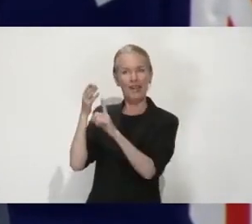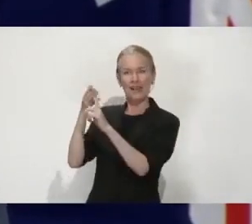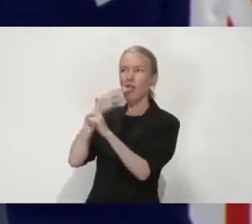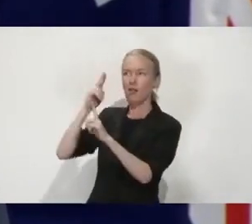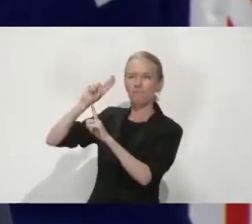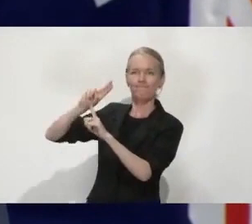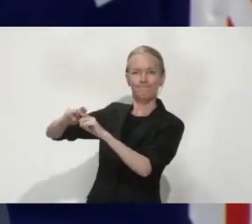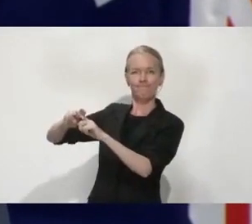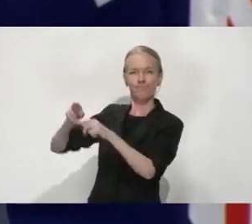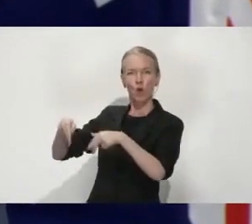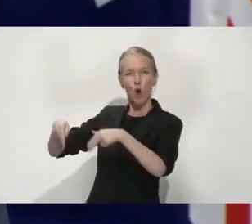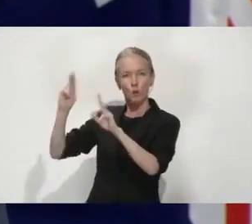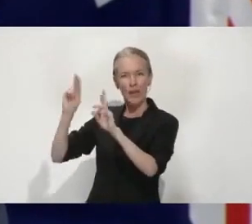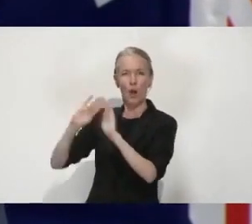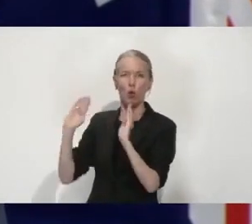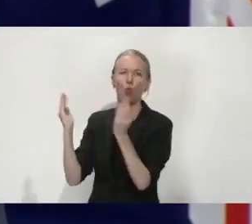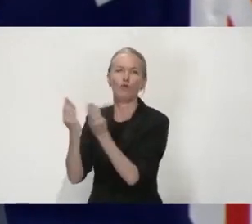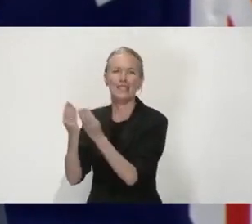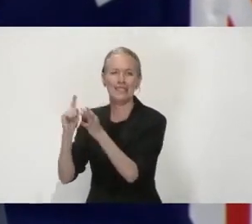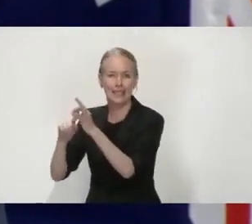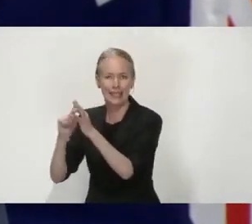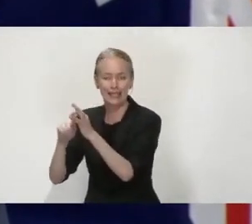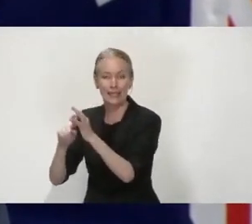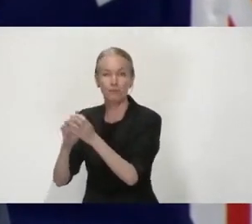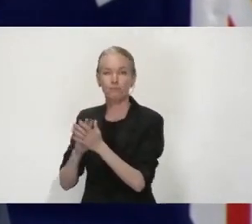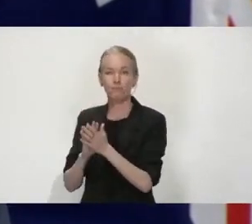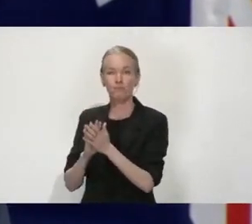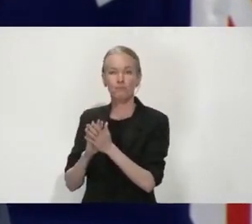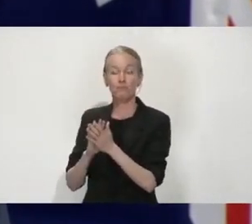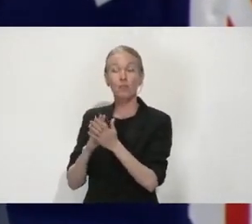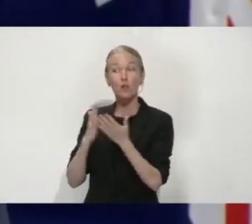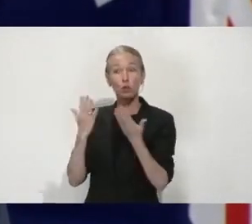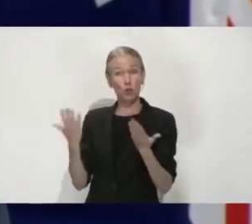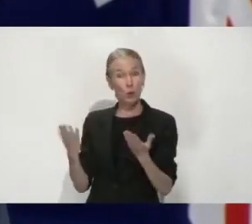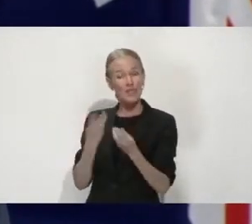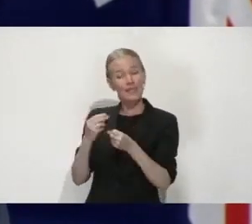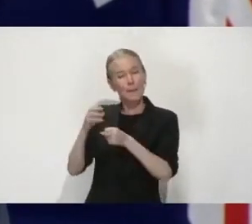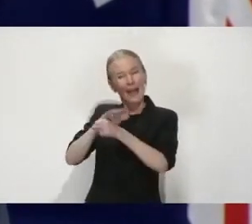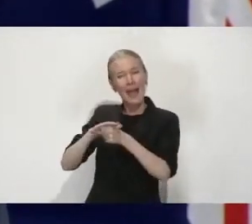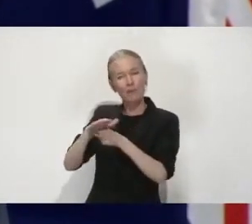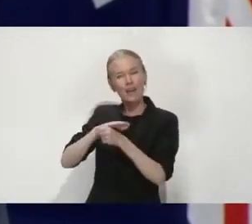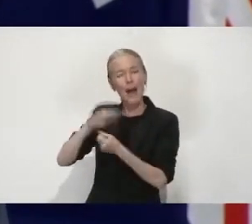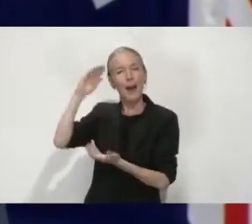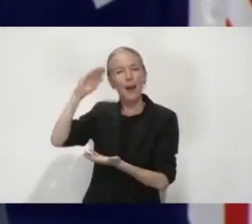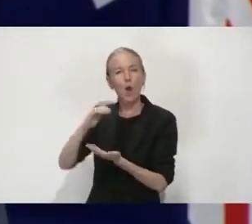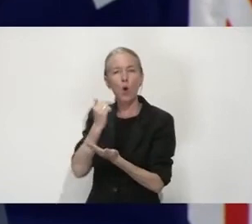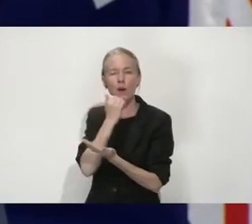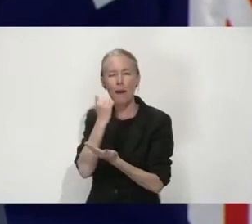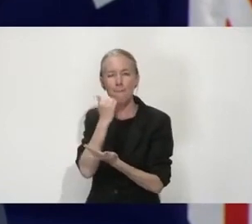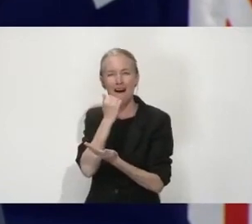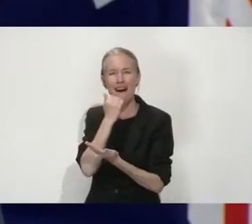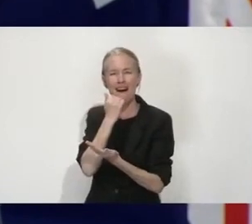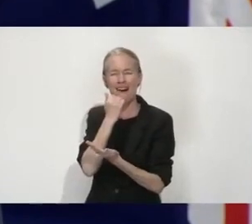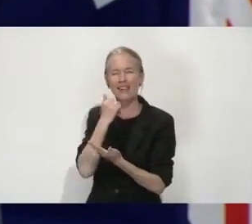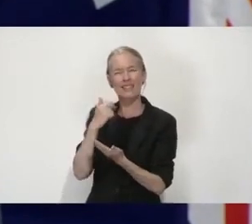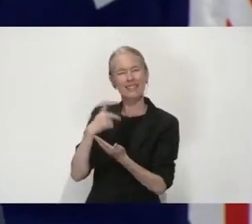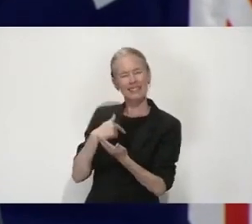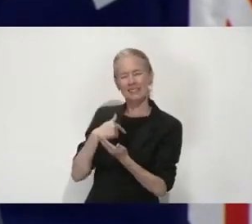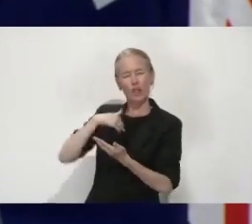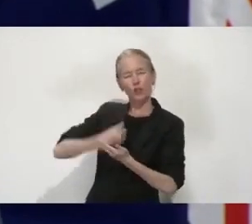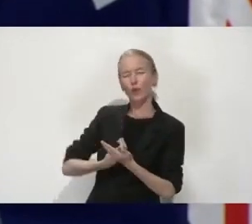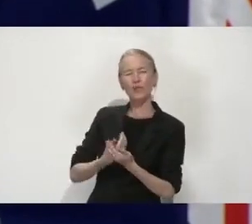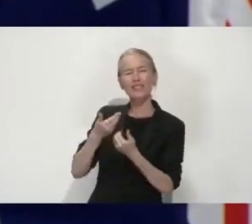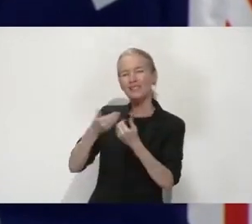and use our locations as effectively and efficiently as possible, it doesn't make sense to have a standalone quarantine facility where we have a